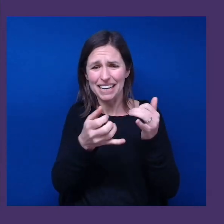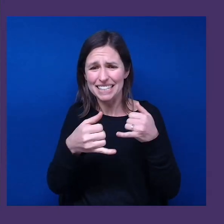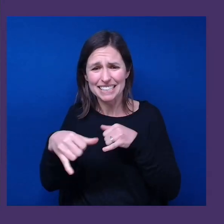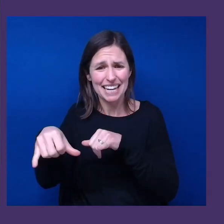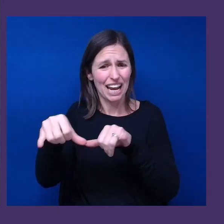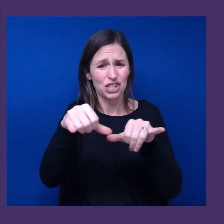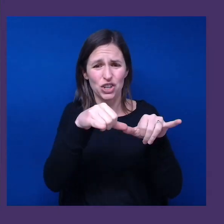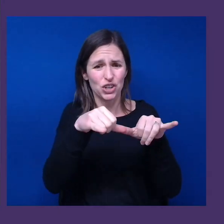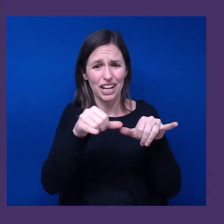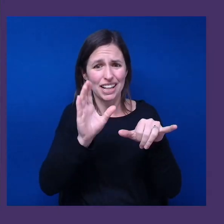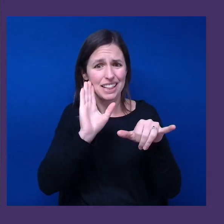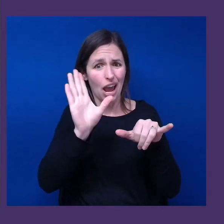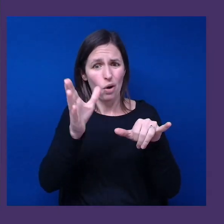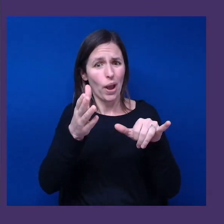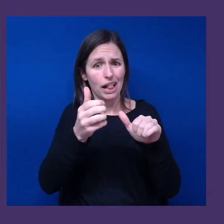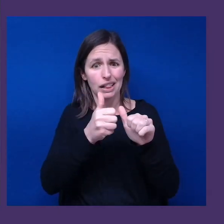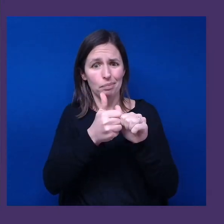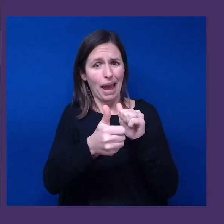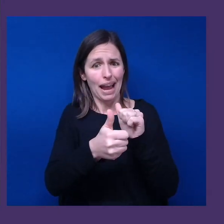such as the